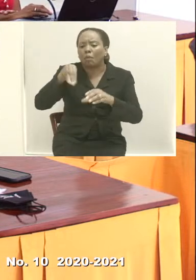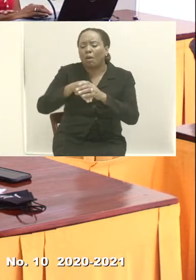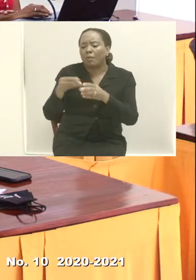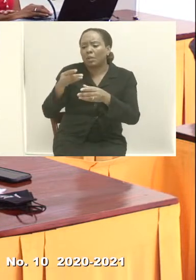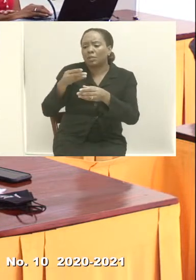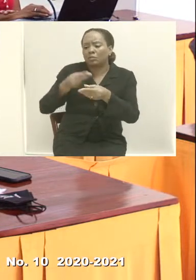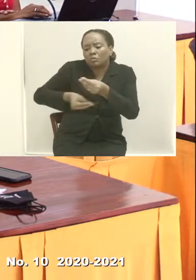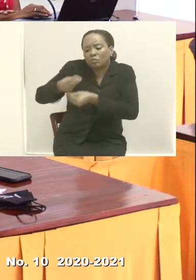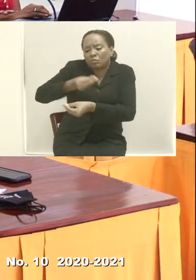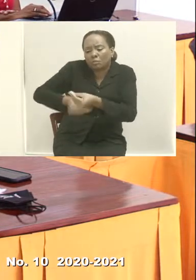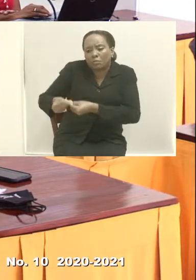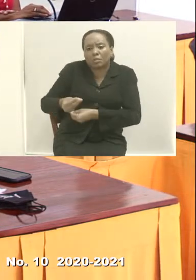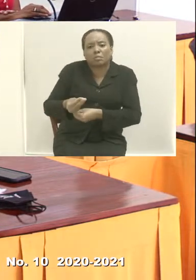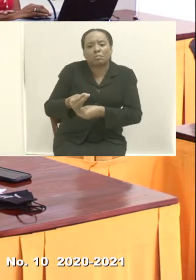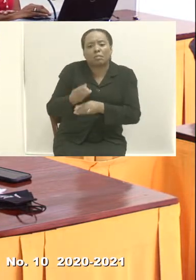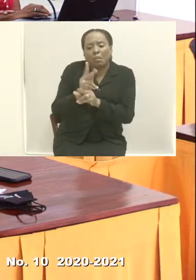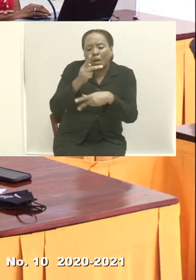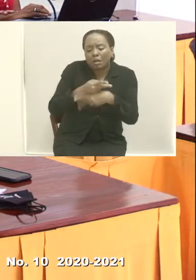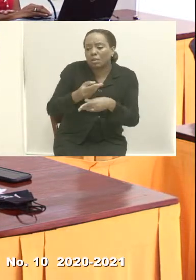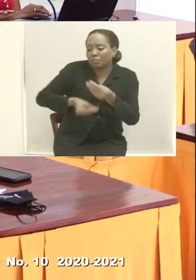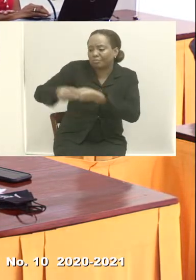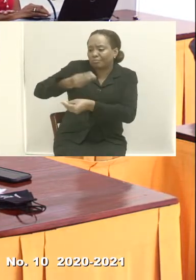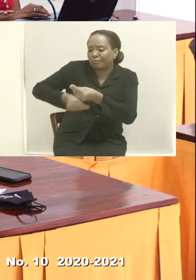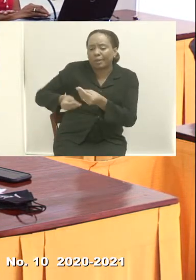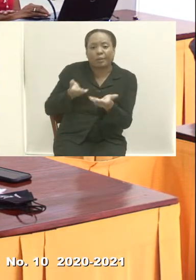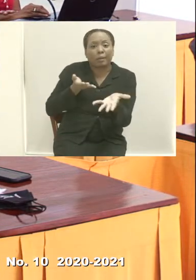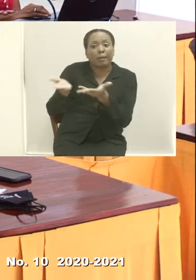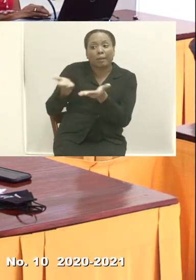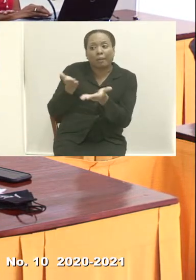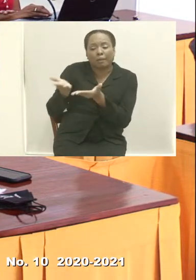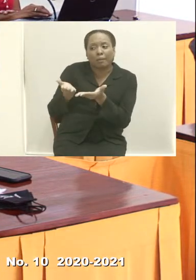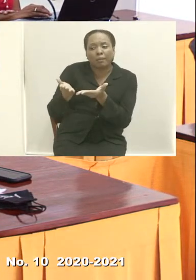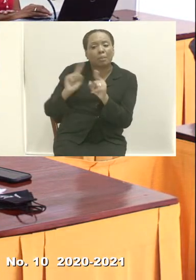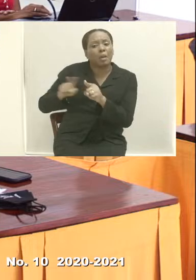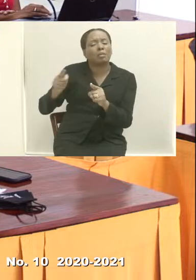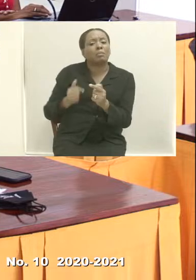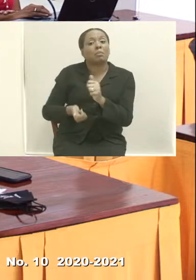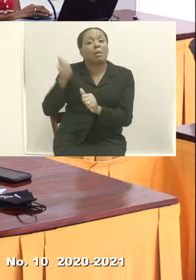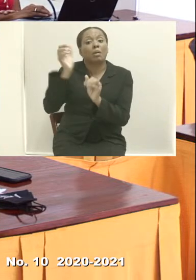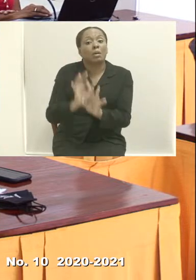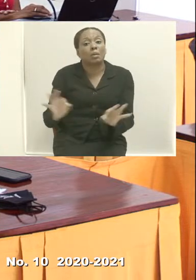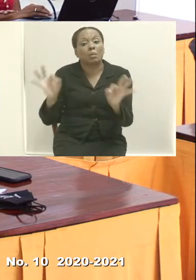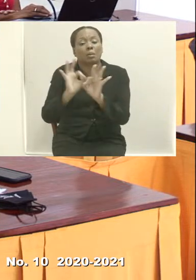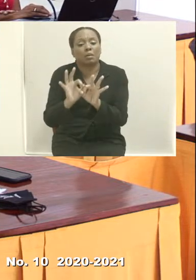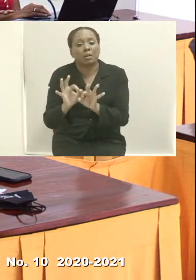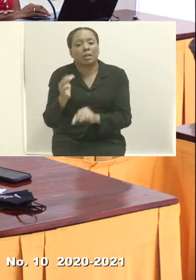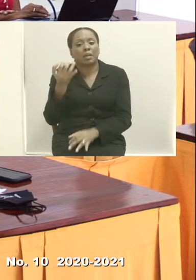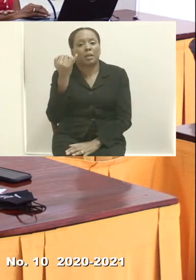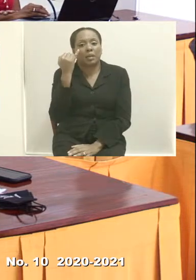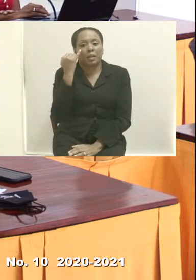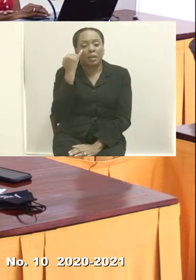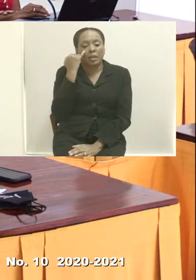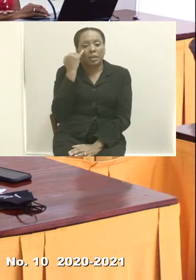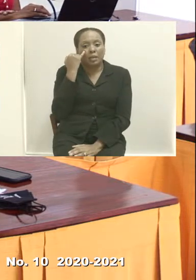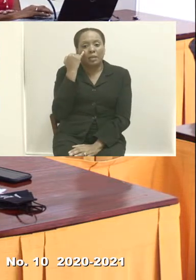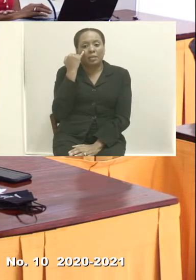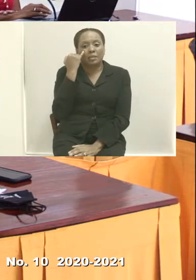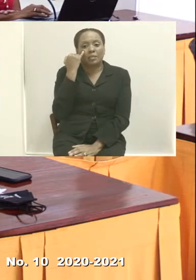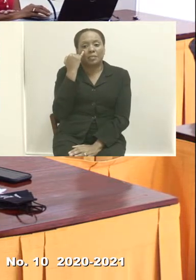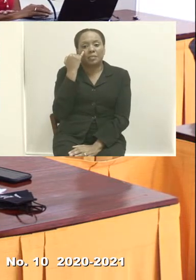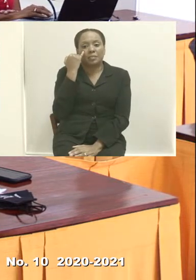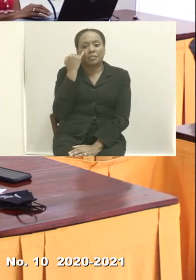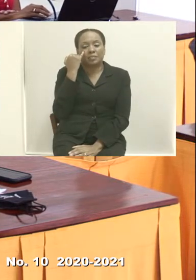offering of services. And perhaps more important, ma'am, if we are to ensure that we are going to treat to these businesses as